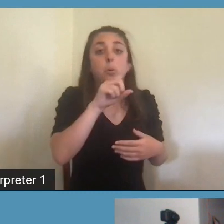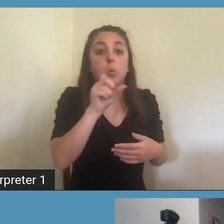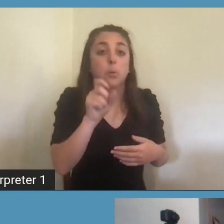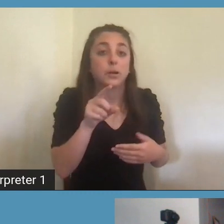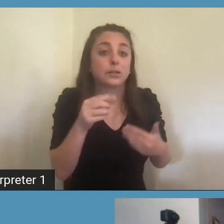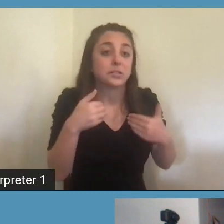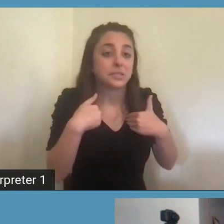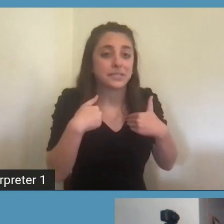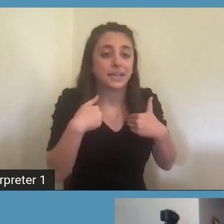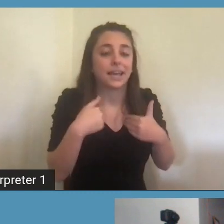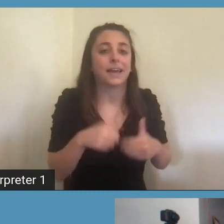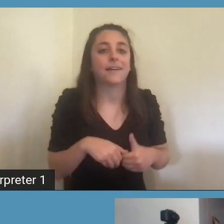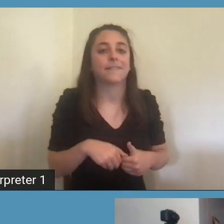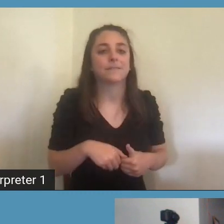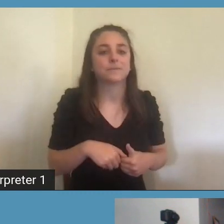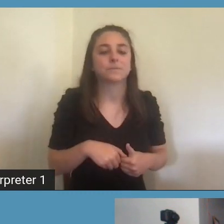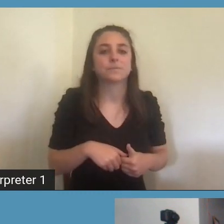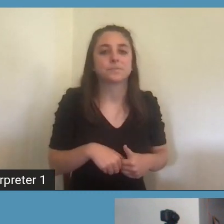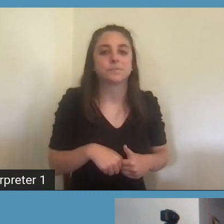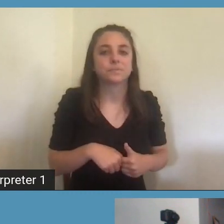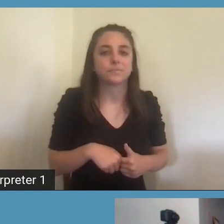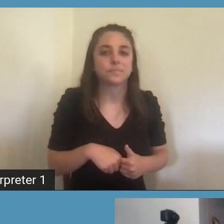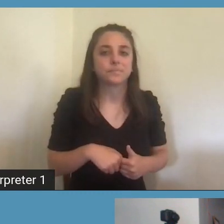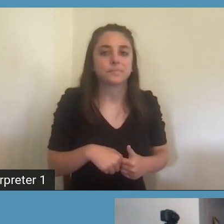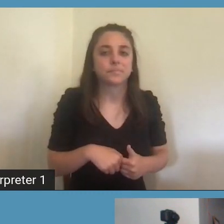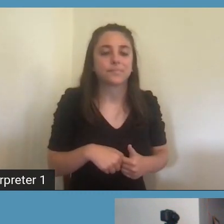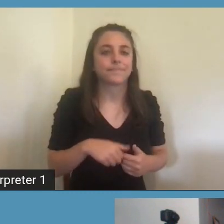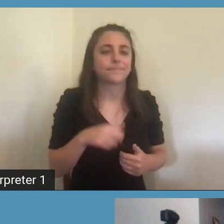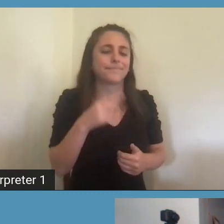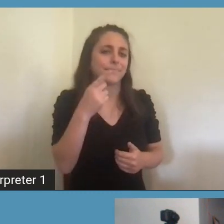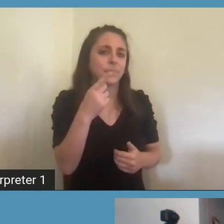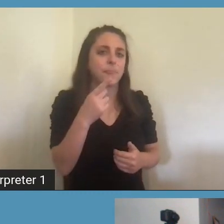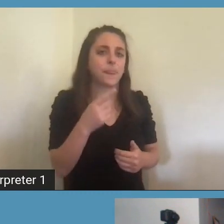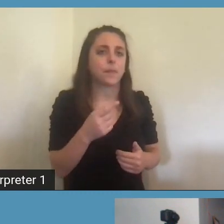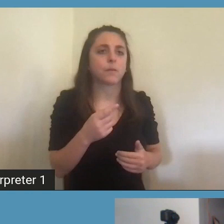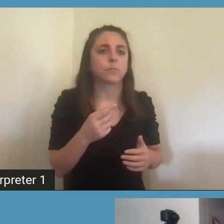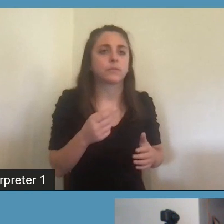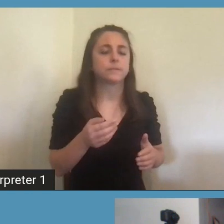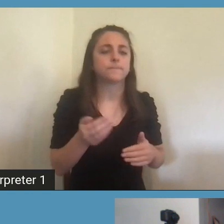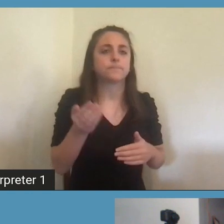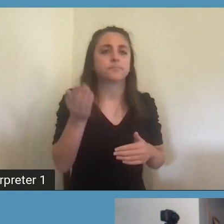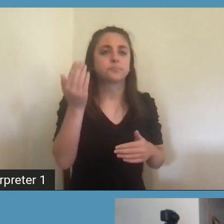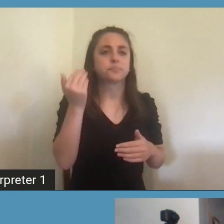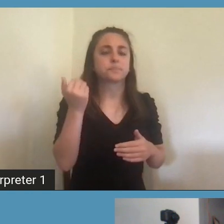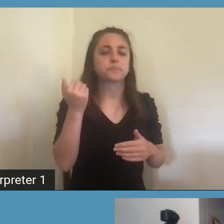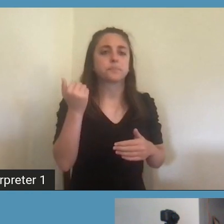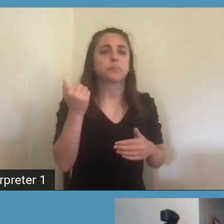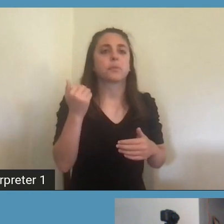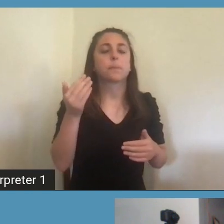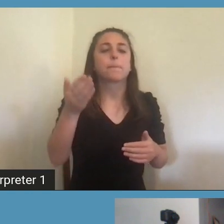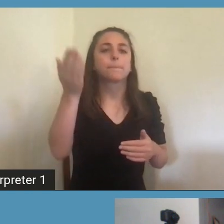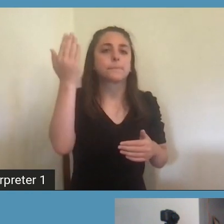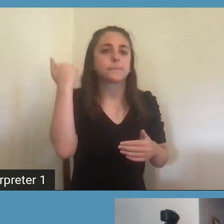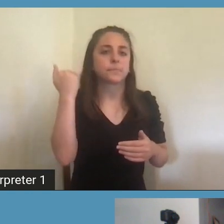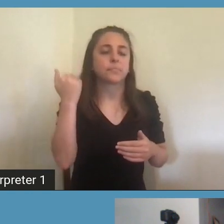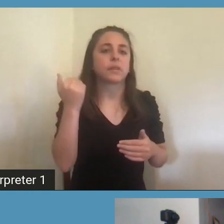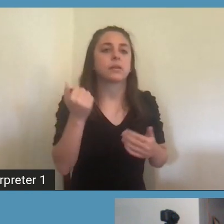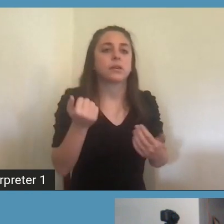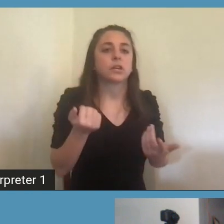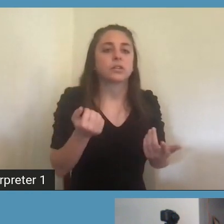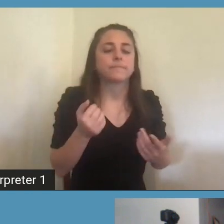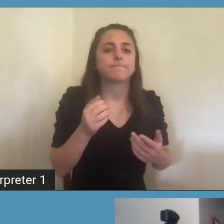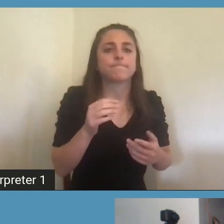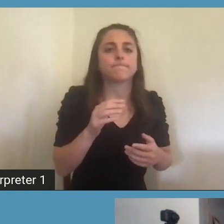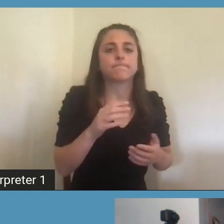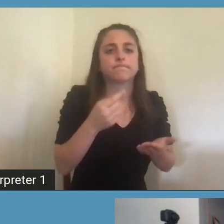attendees over the course of your talk. One of the first ones, it was a little bit earlier in the session, but can you talk a little bit more about